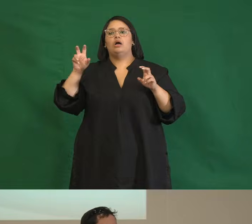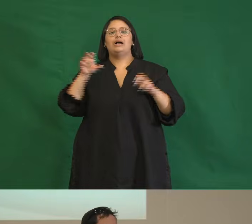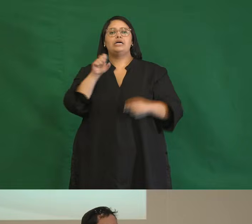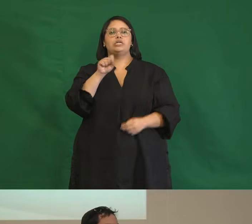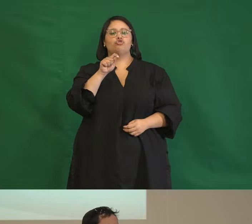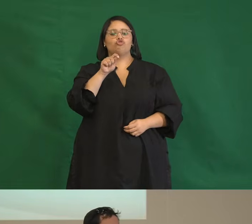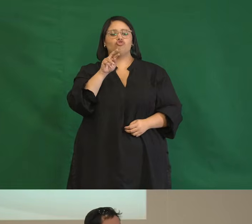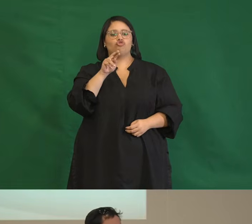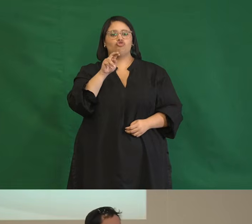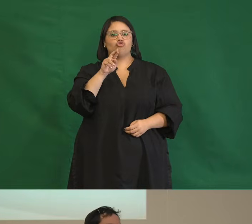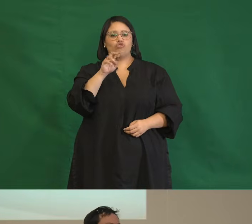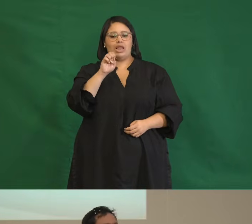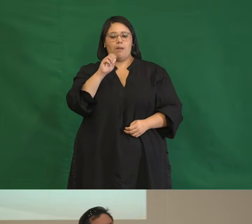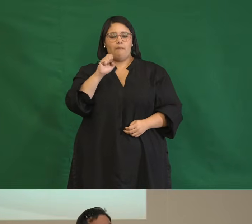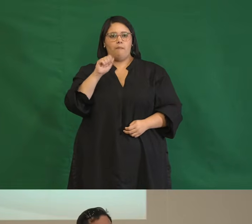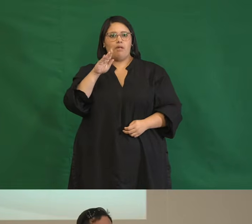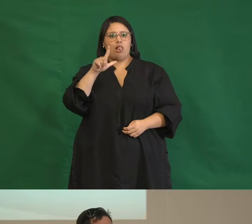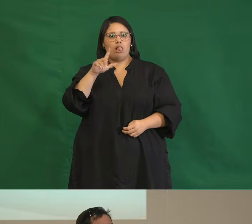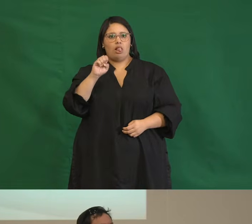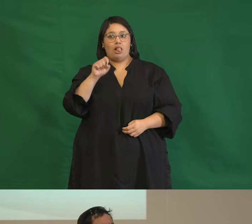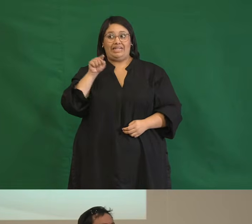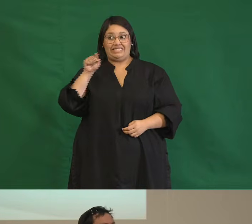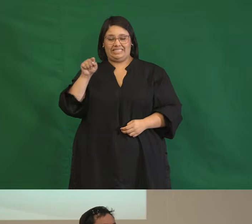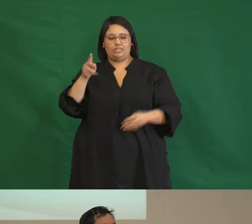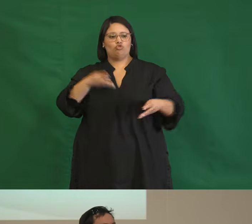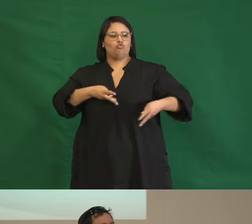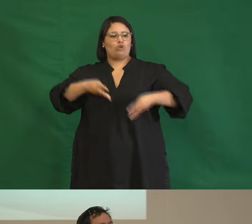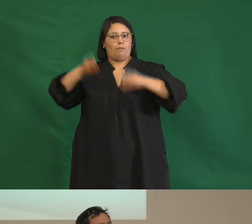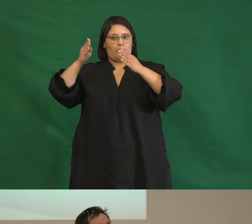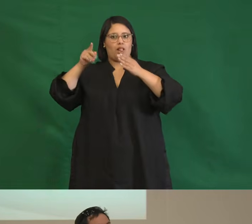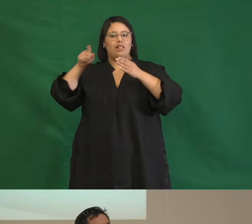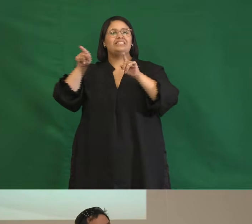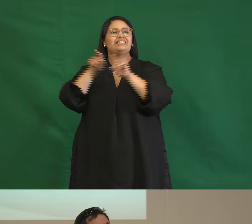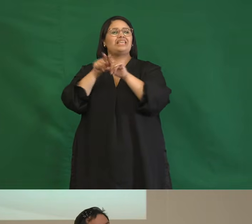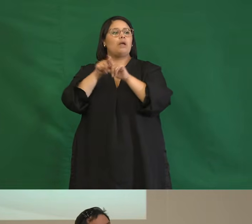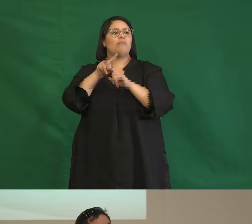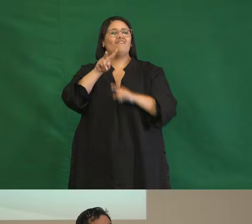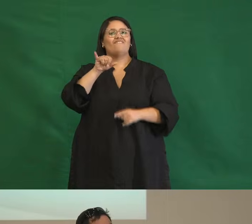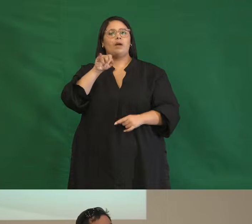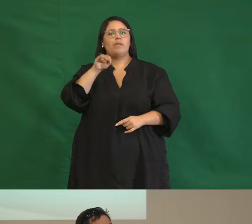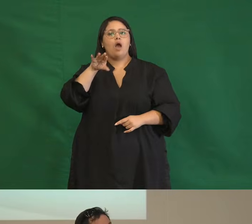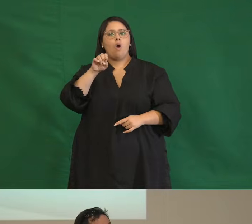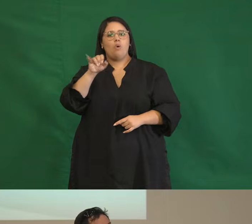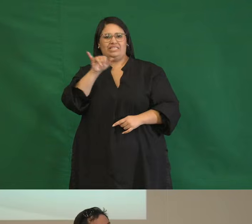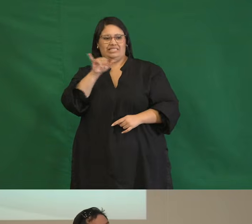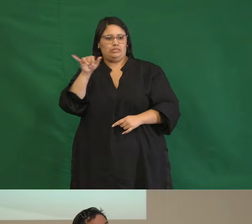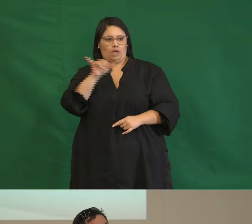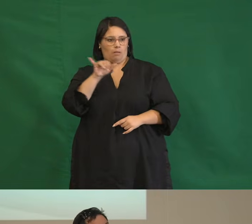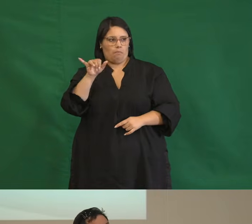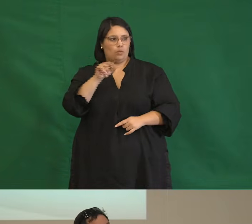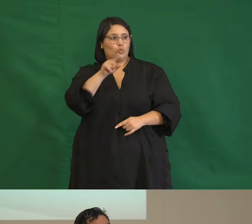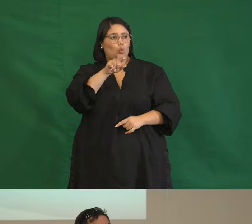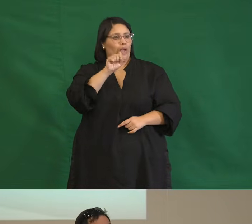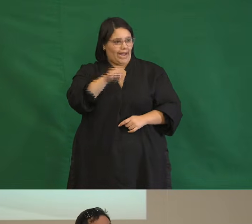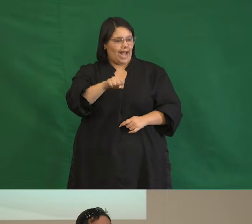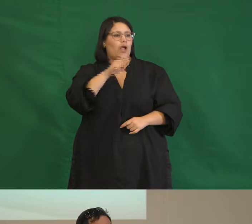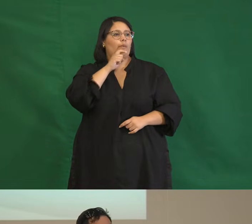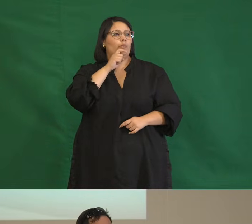that's similar to Vimeo, well, technically YouTube as well, and so on. So with that, you can